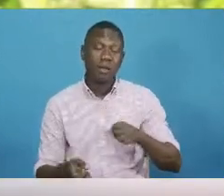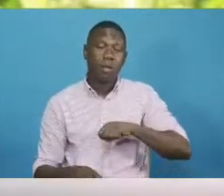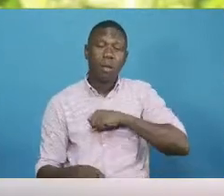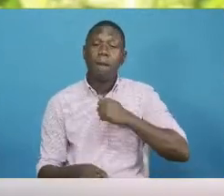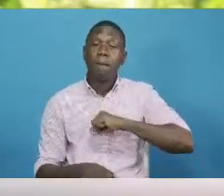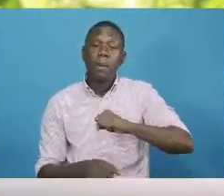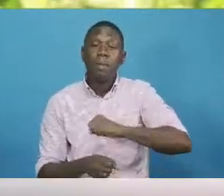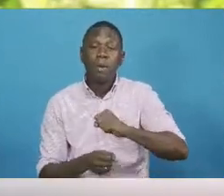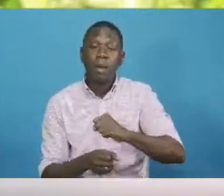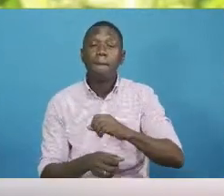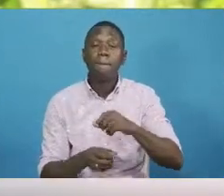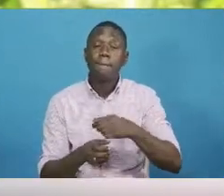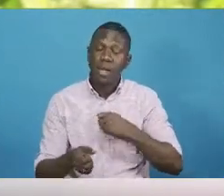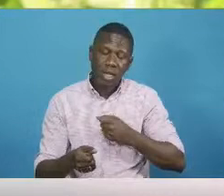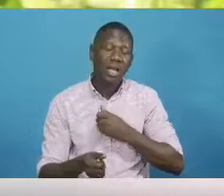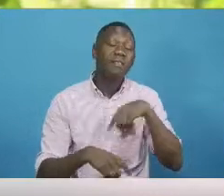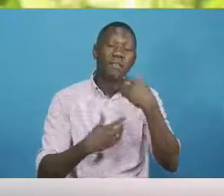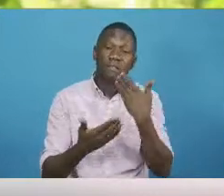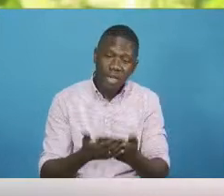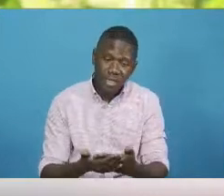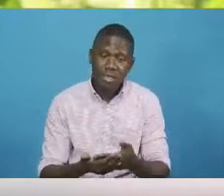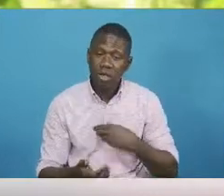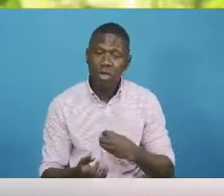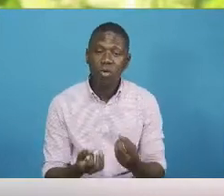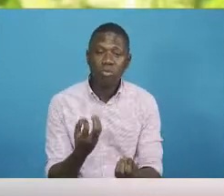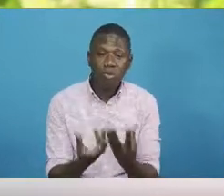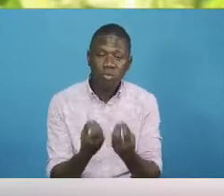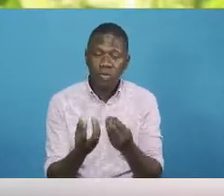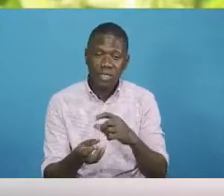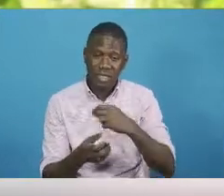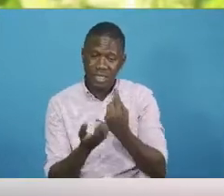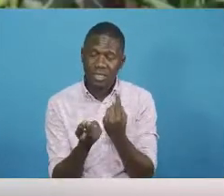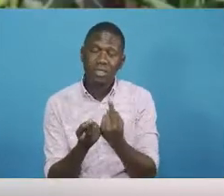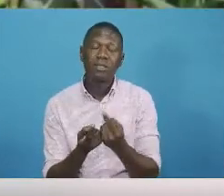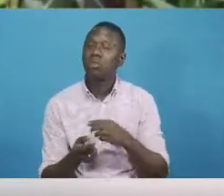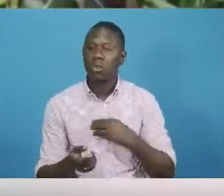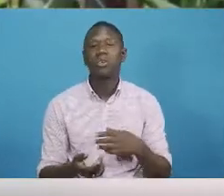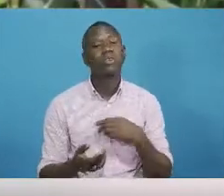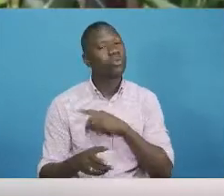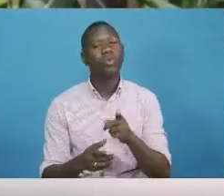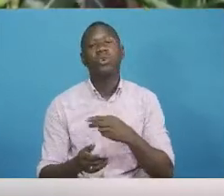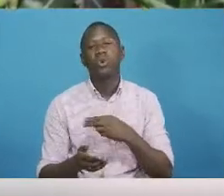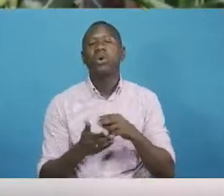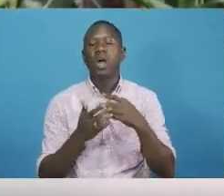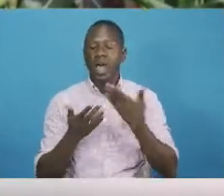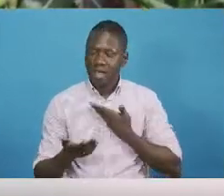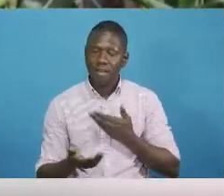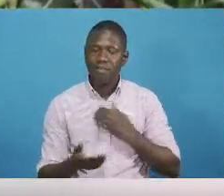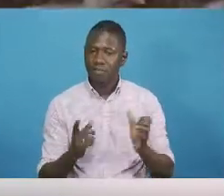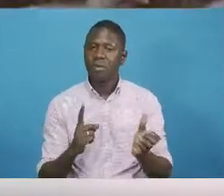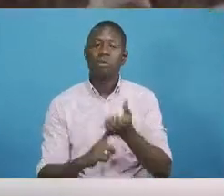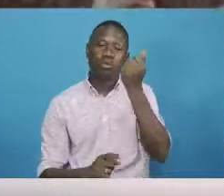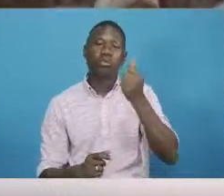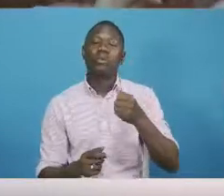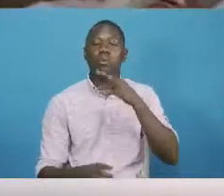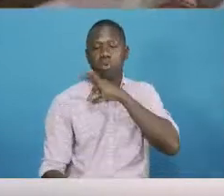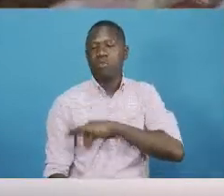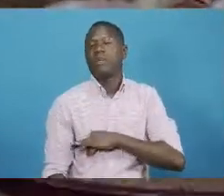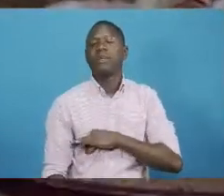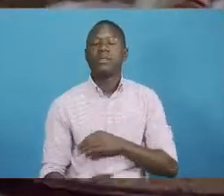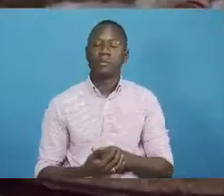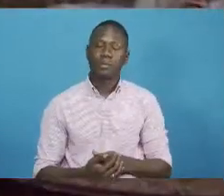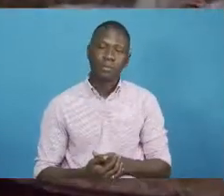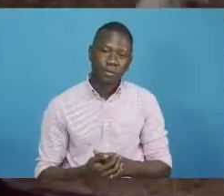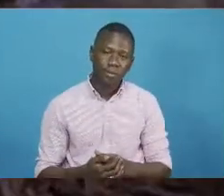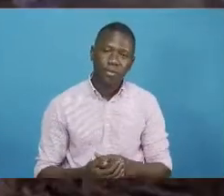immediately after when we already produce them in order to avoid post-harvest loss. Food systems include not only the basic elements of how we